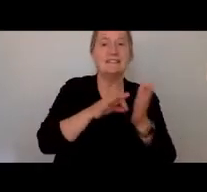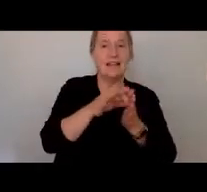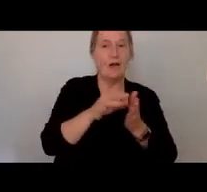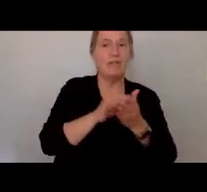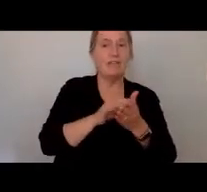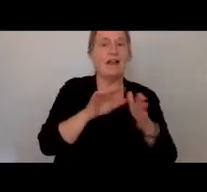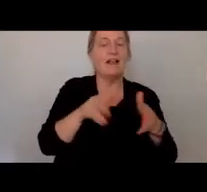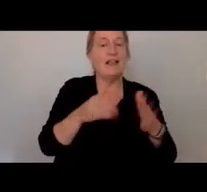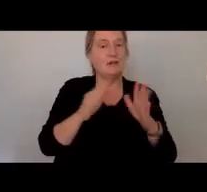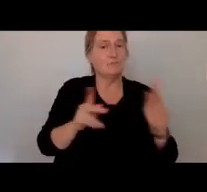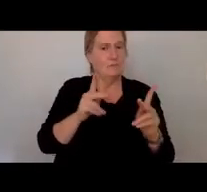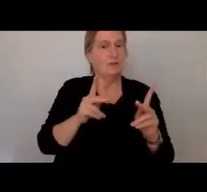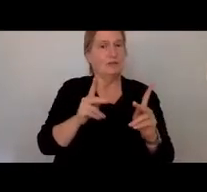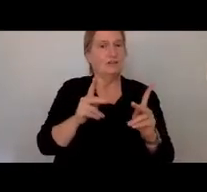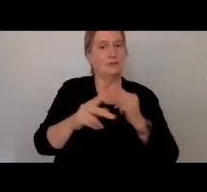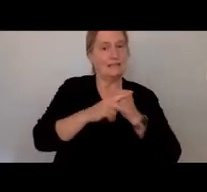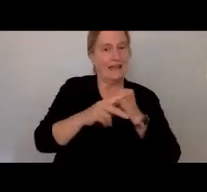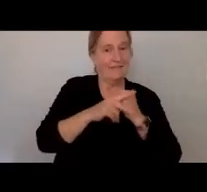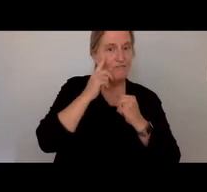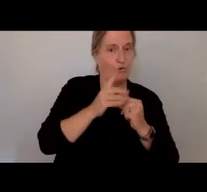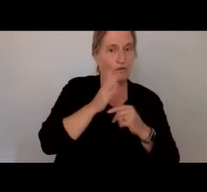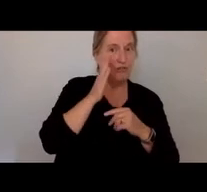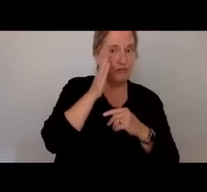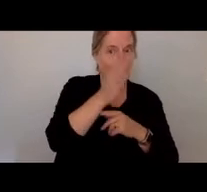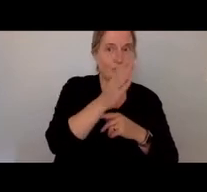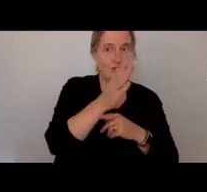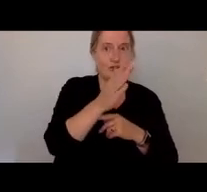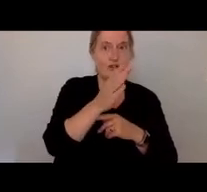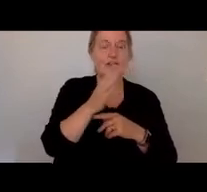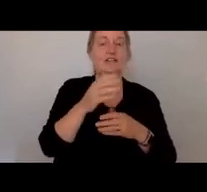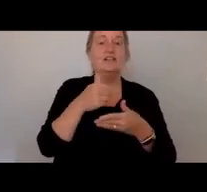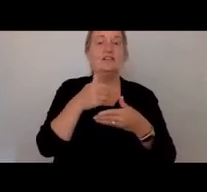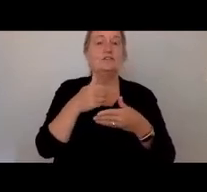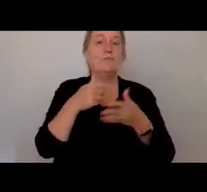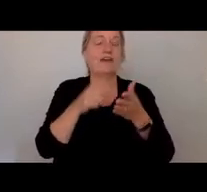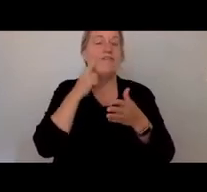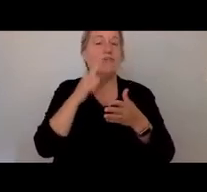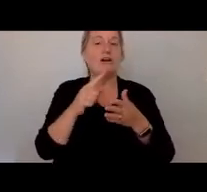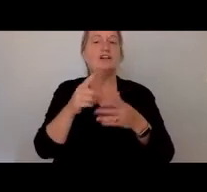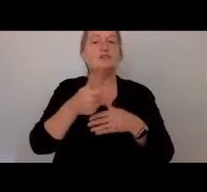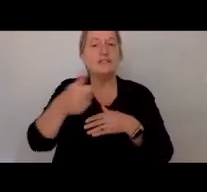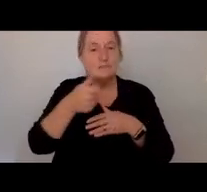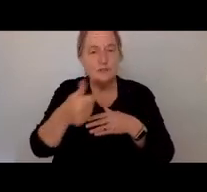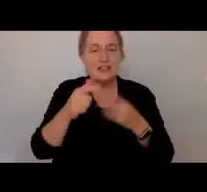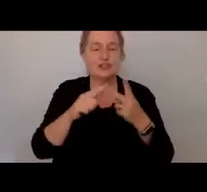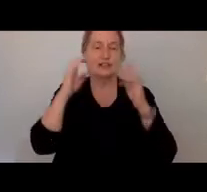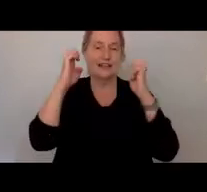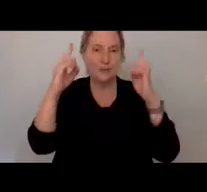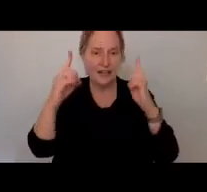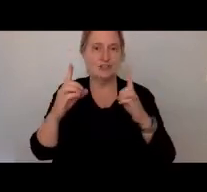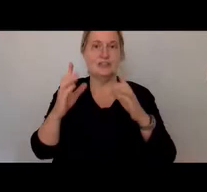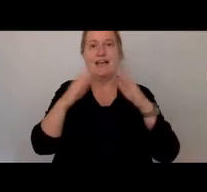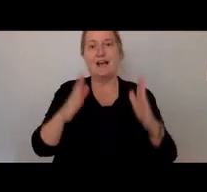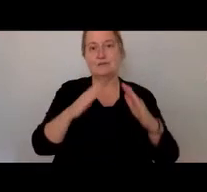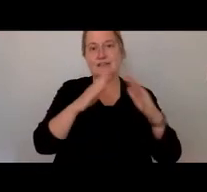like education, transportation, and housing. I've always believed that access and inclusion are basic human rights. The ADA